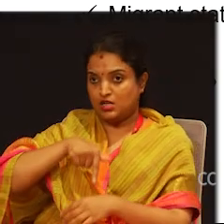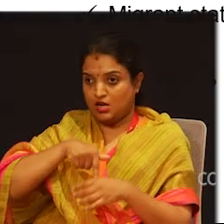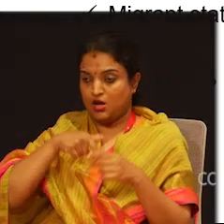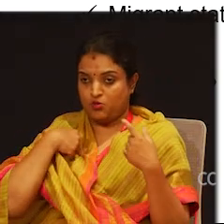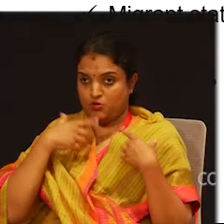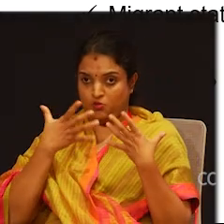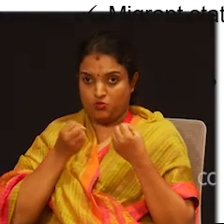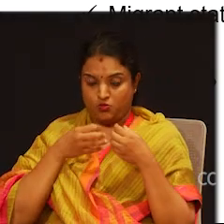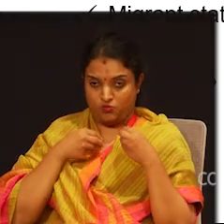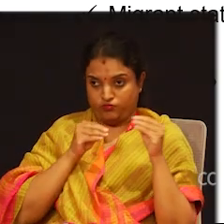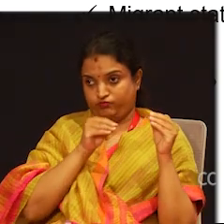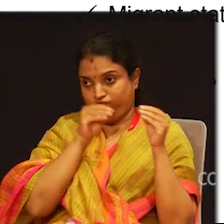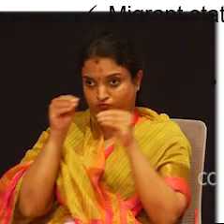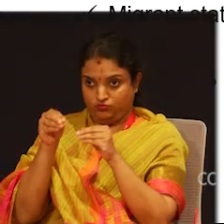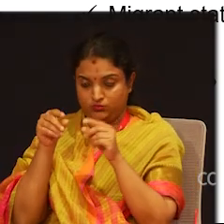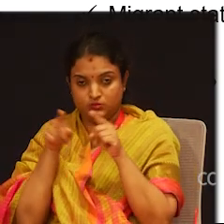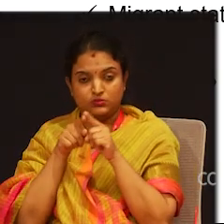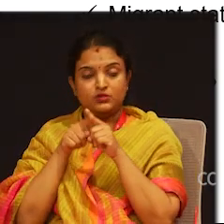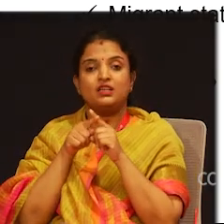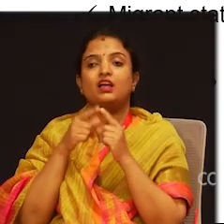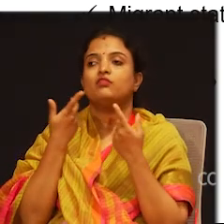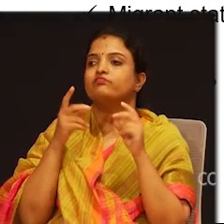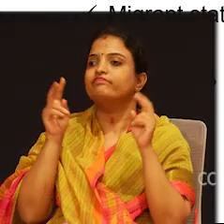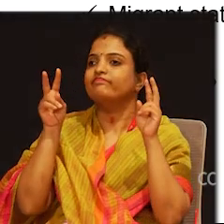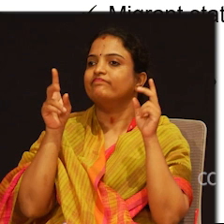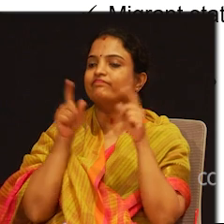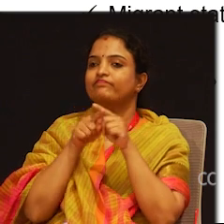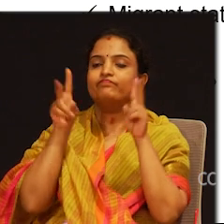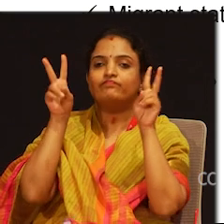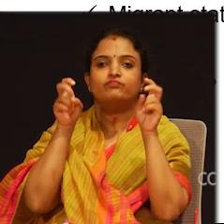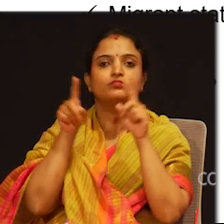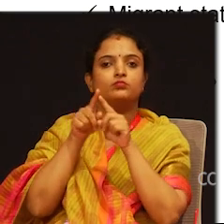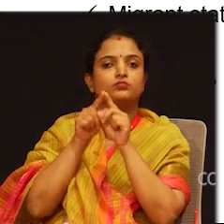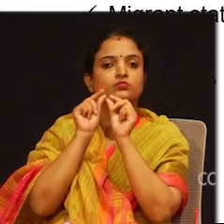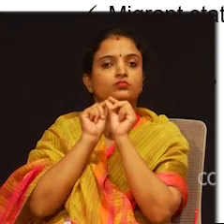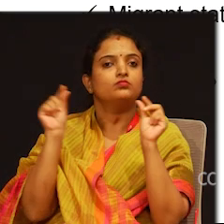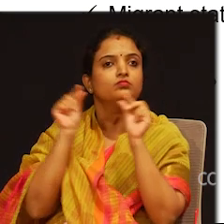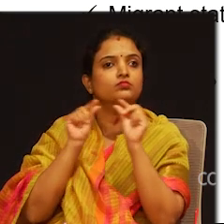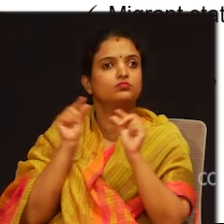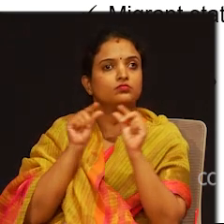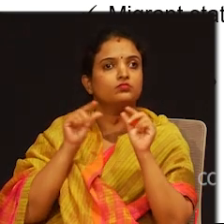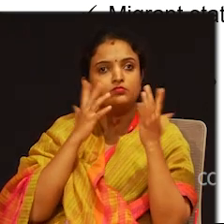you over to some of the definitions, which I leave this